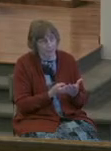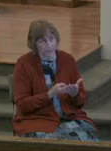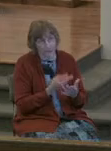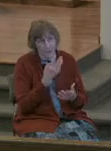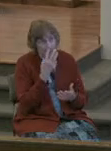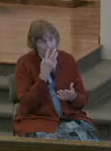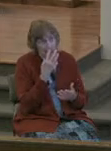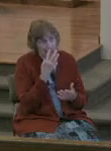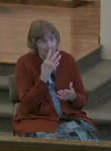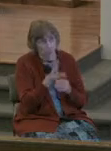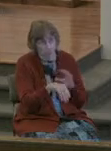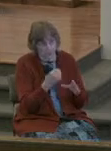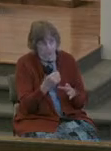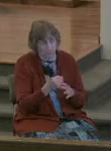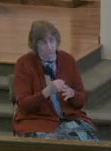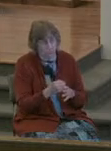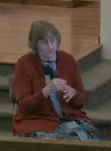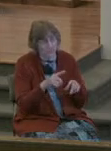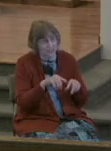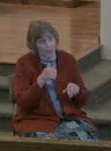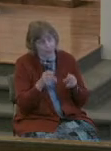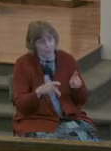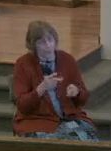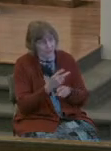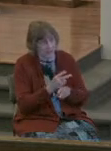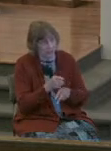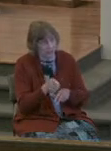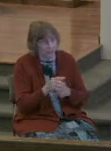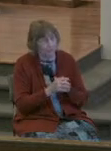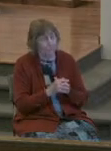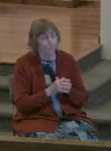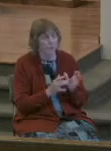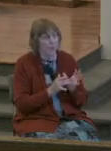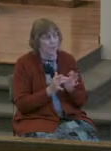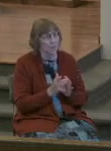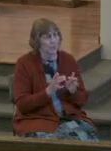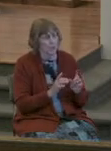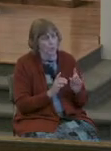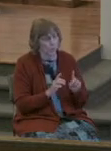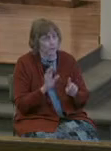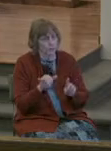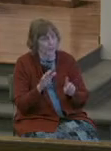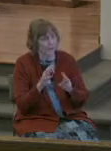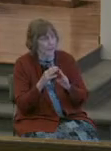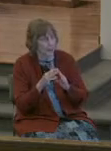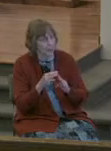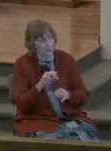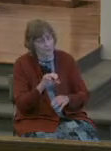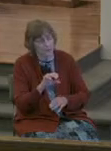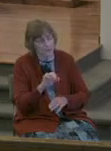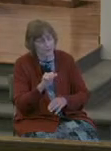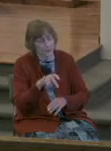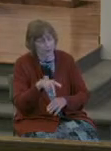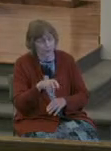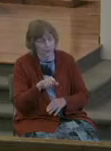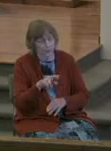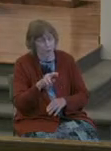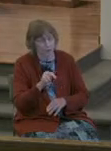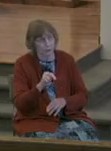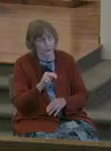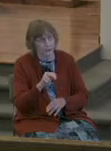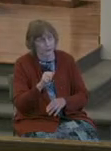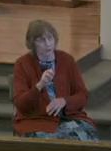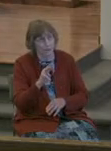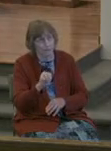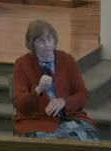on others to take care of him. And Jesus came to that town, it was Capernaum. And Jesus came to Capernaum, and the Bible tells